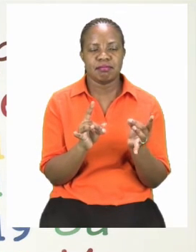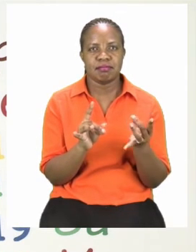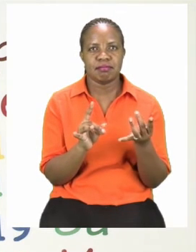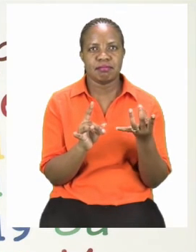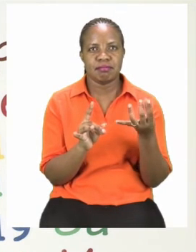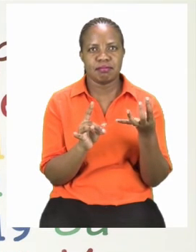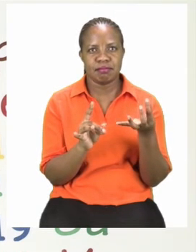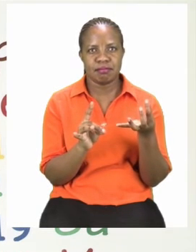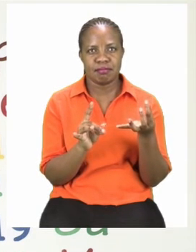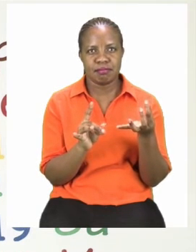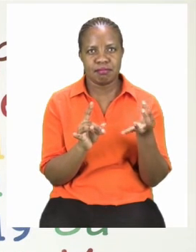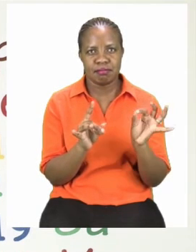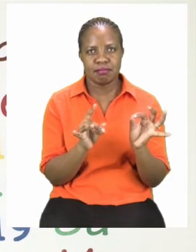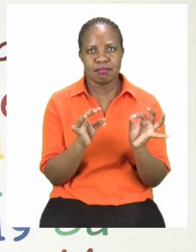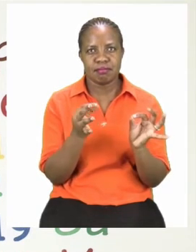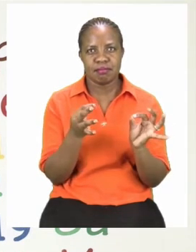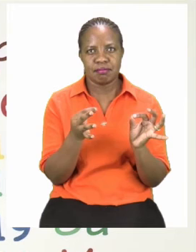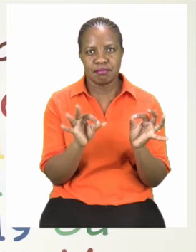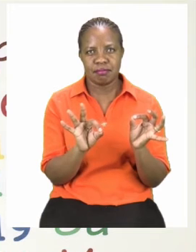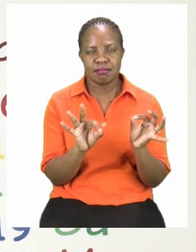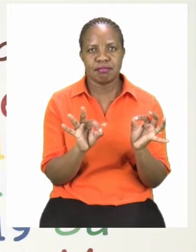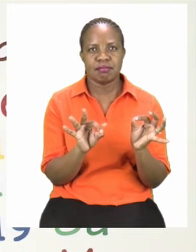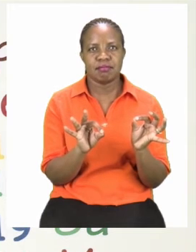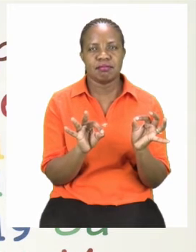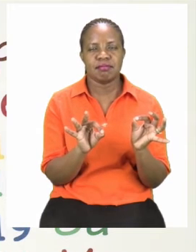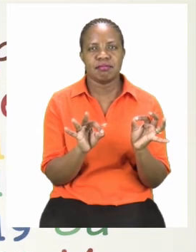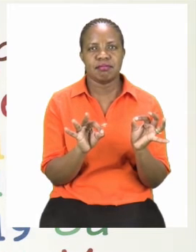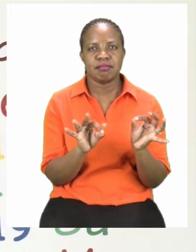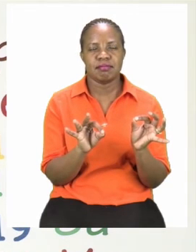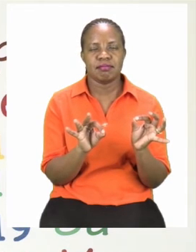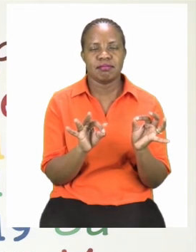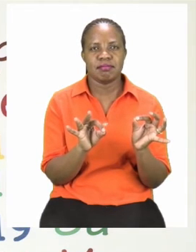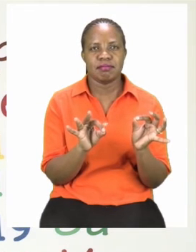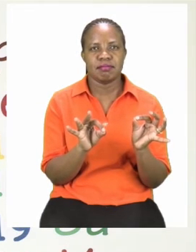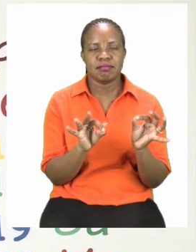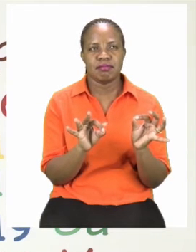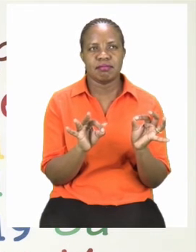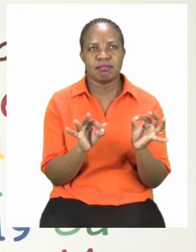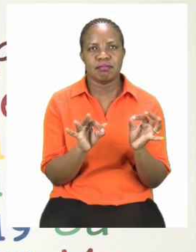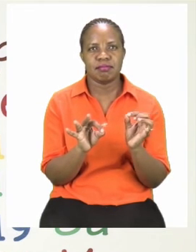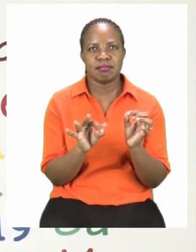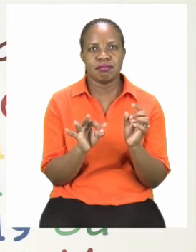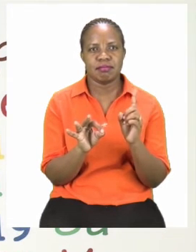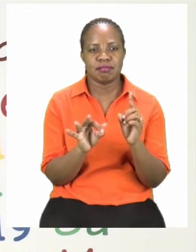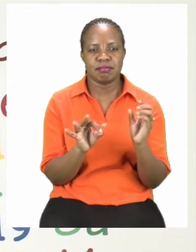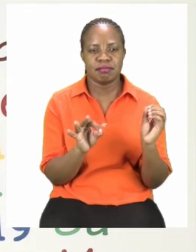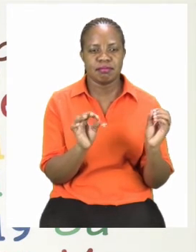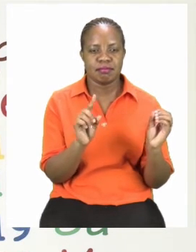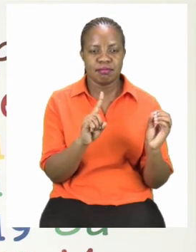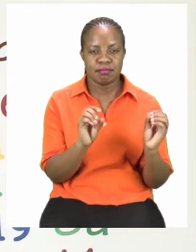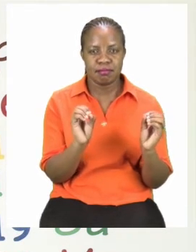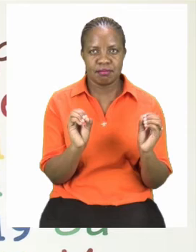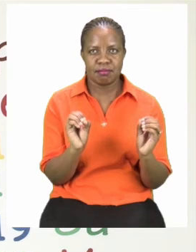time. Make sure you read the sentence on top twice. Then you read the bottom sentence and try to